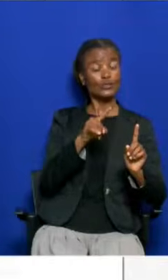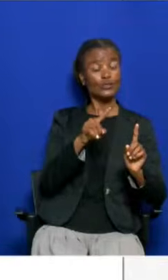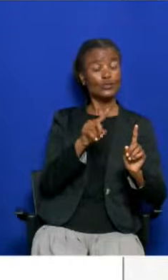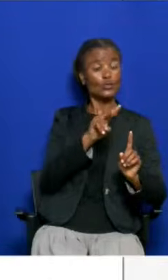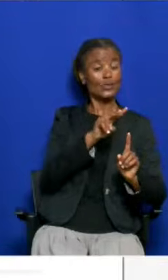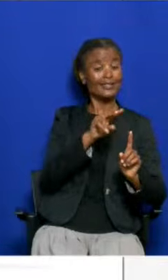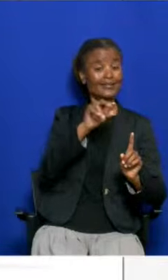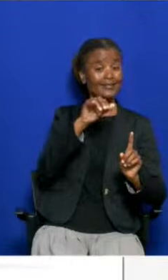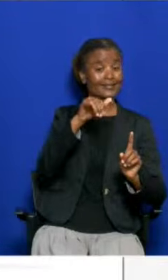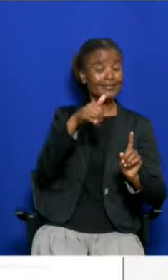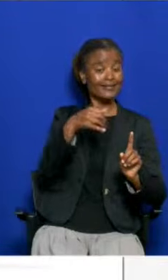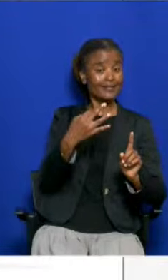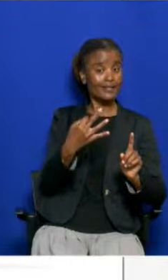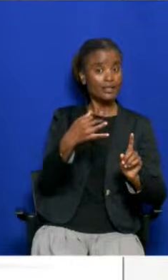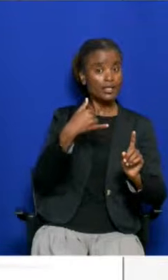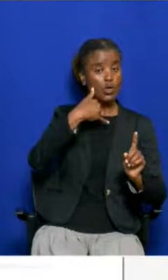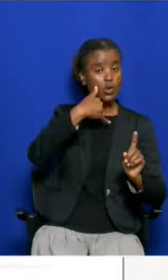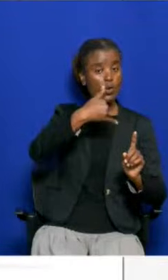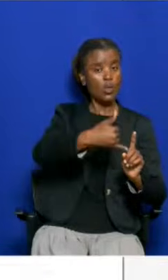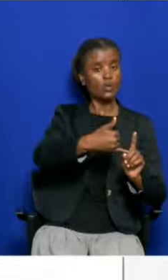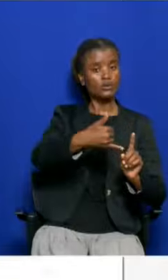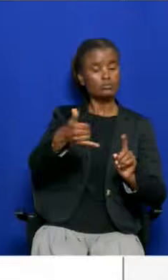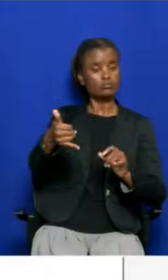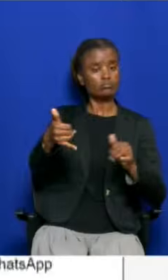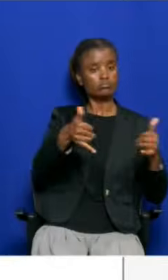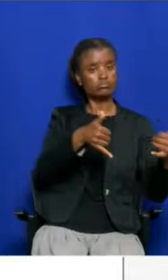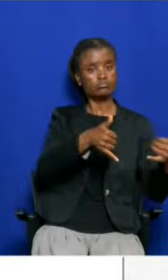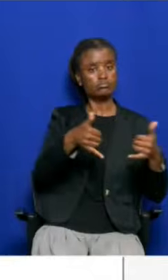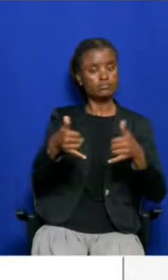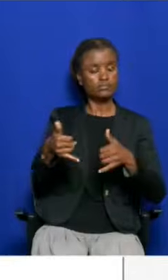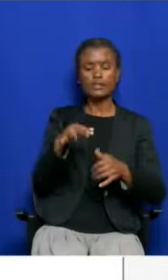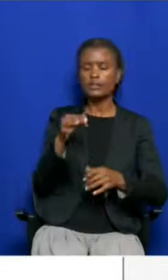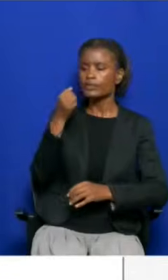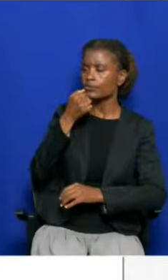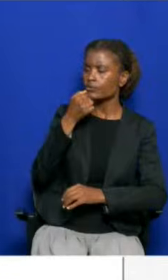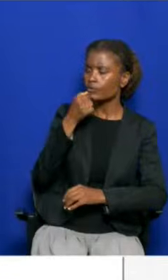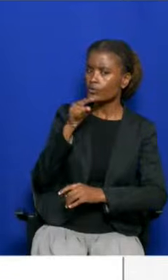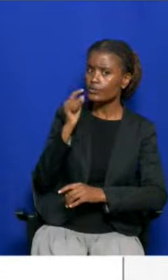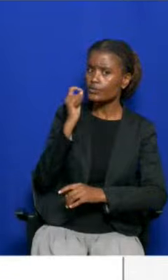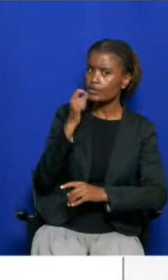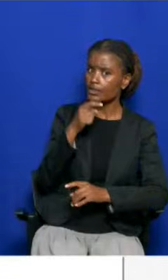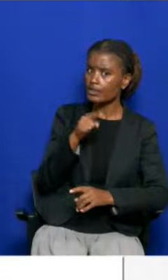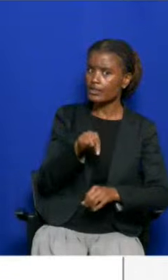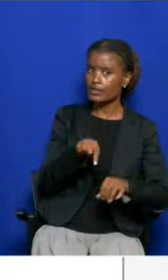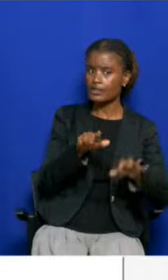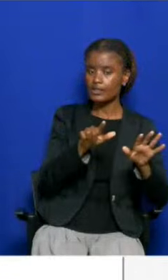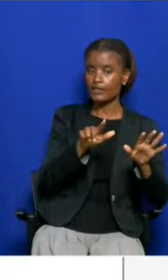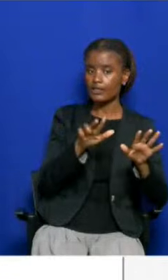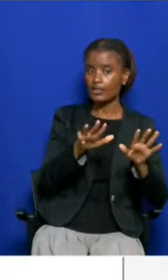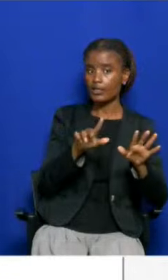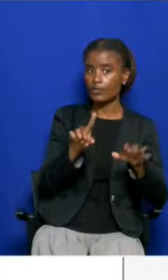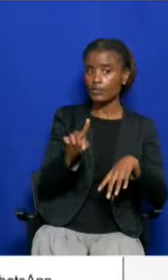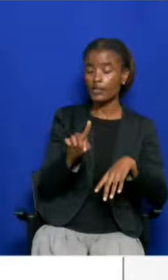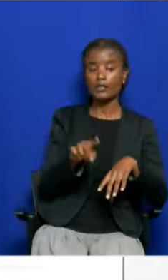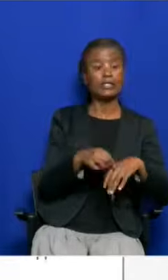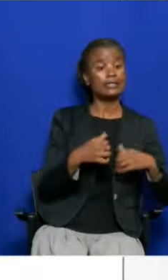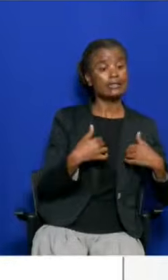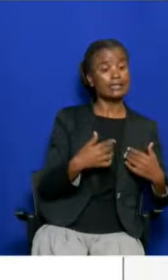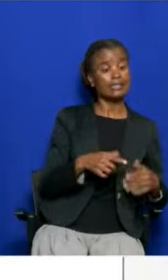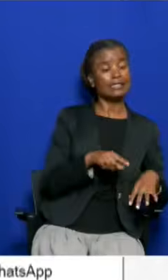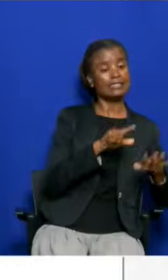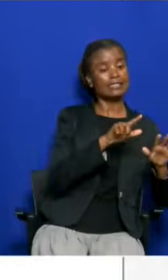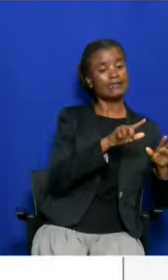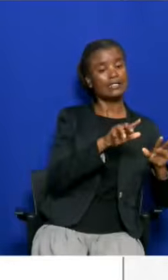Sorry about that. You said 791. You start with 788 and then 789, then 790,